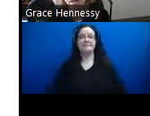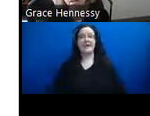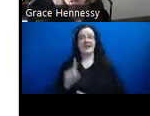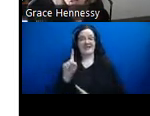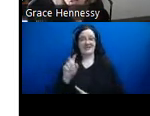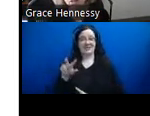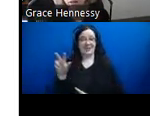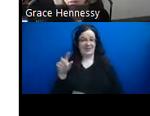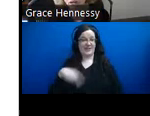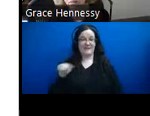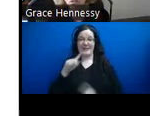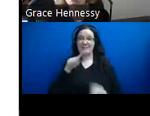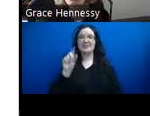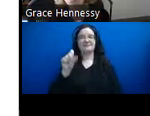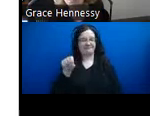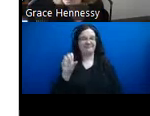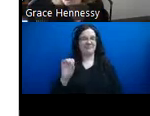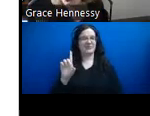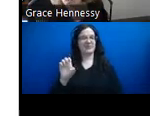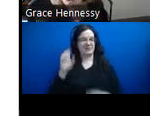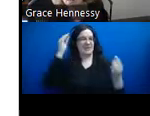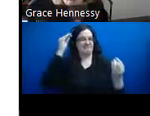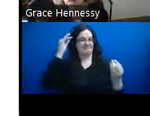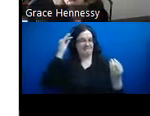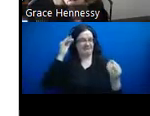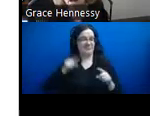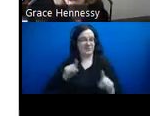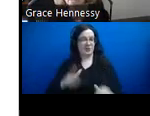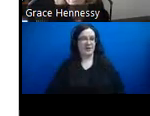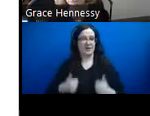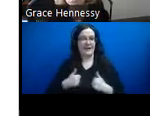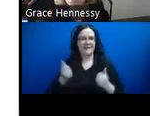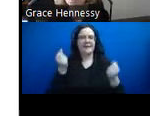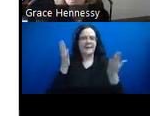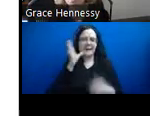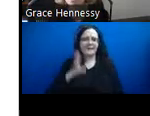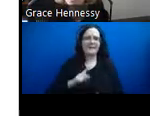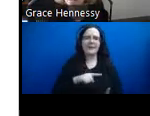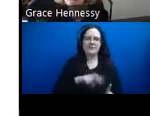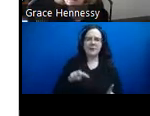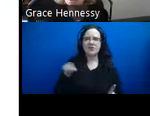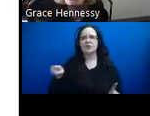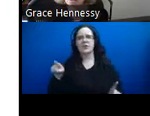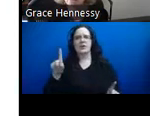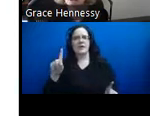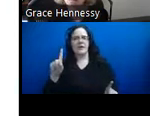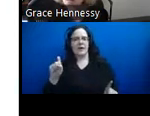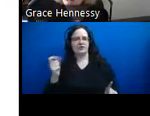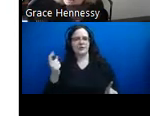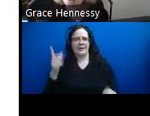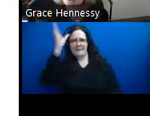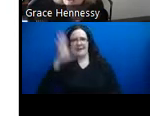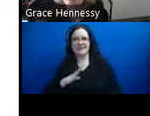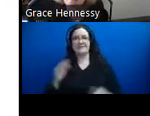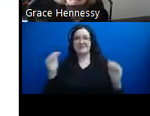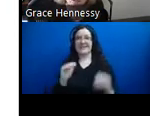suicidal ideation during their lifetime, so 22 females and 111 males, and 82 reported a suicide attempt during their lifetime. And